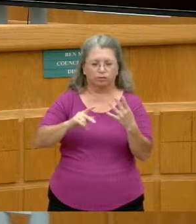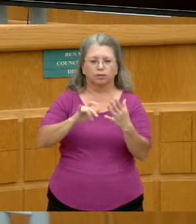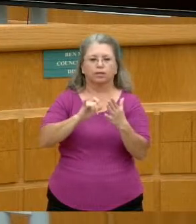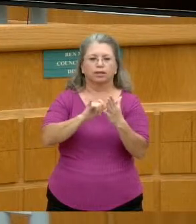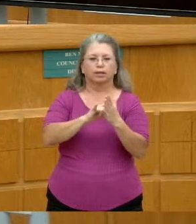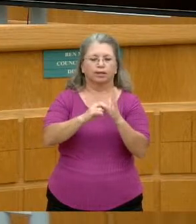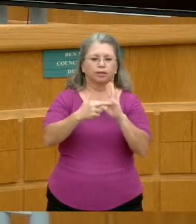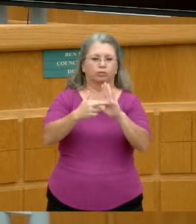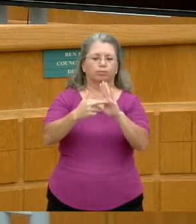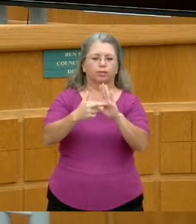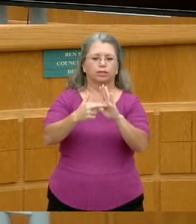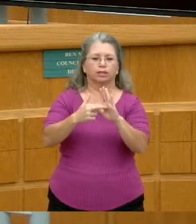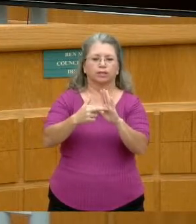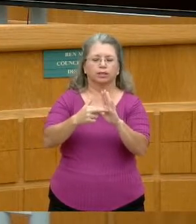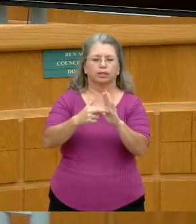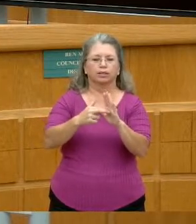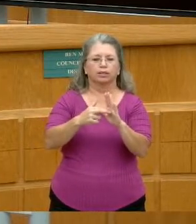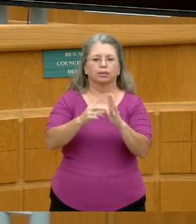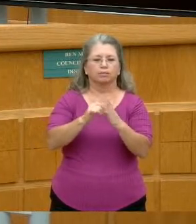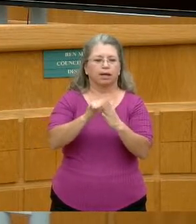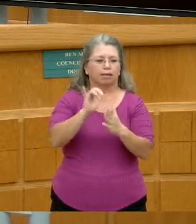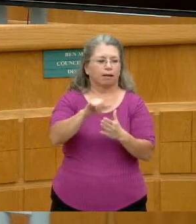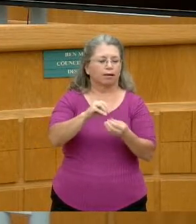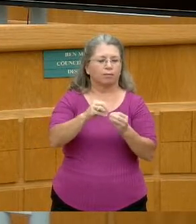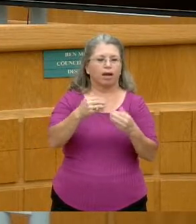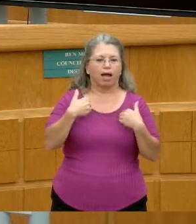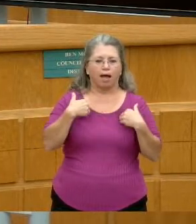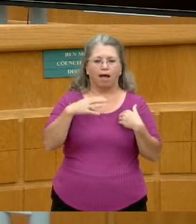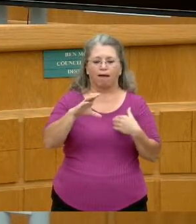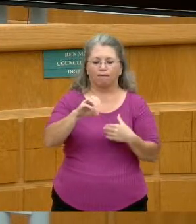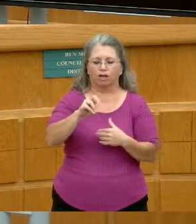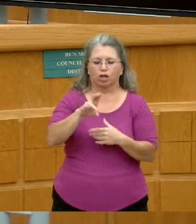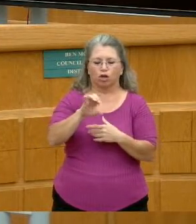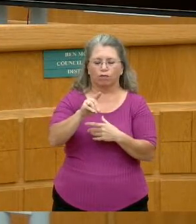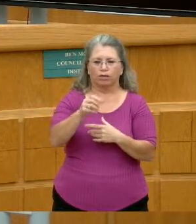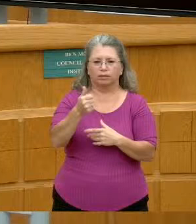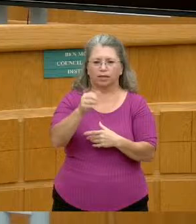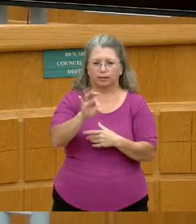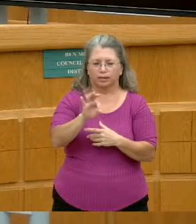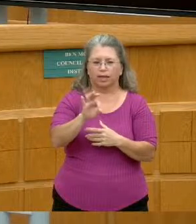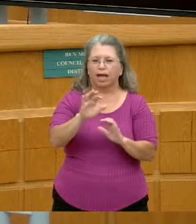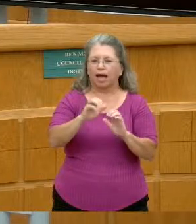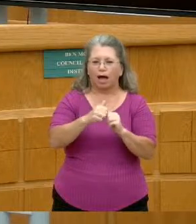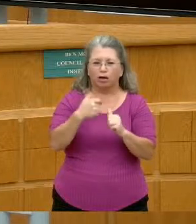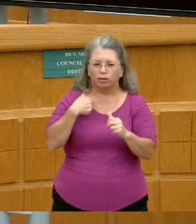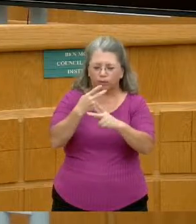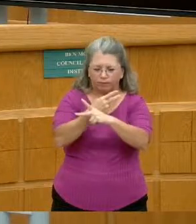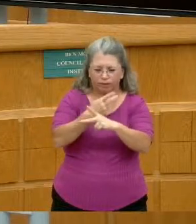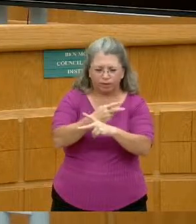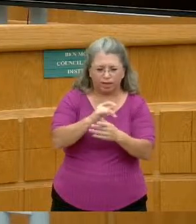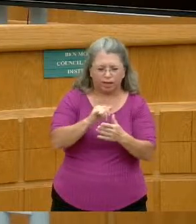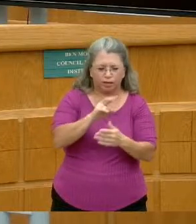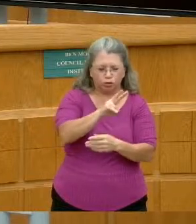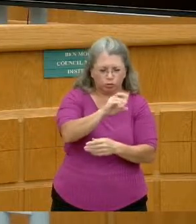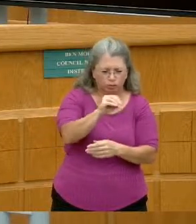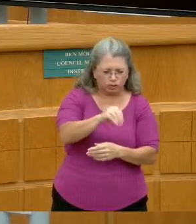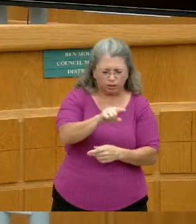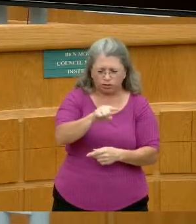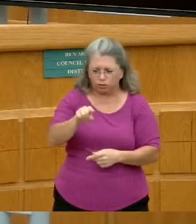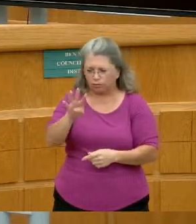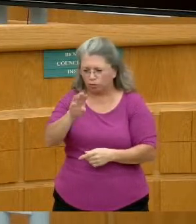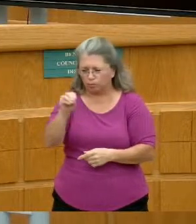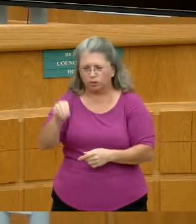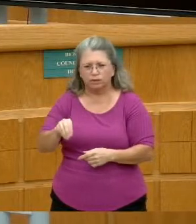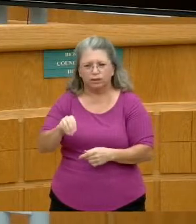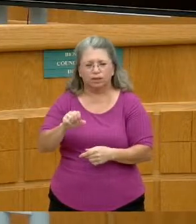2,503 active cases that have COVID-19. Now, how do we get to 2 to 4% of the population? Well, in our own personal, not